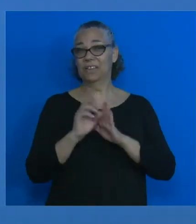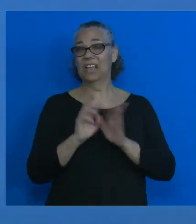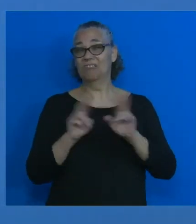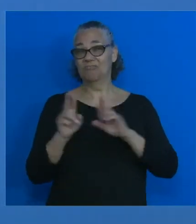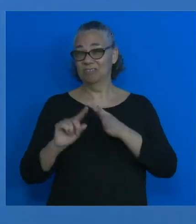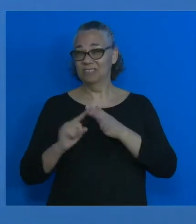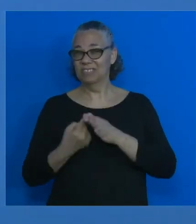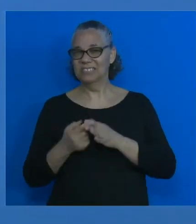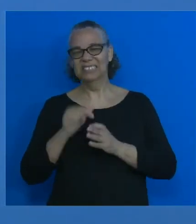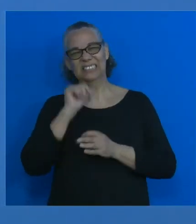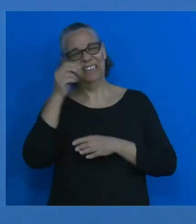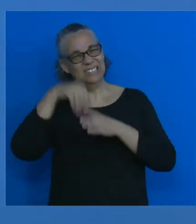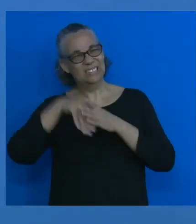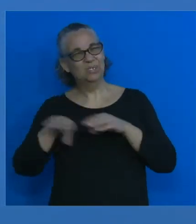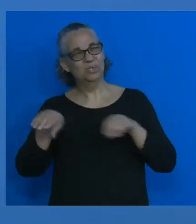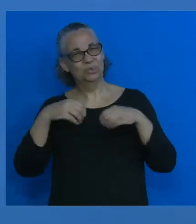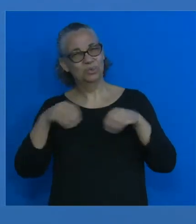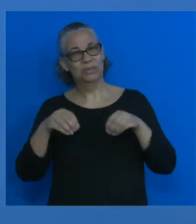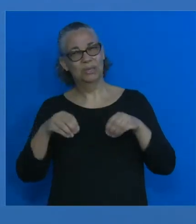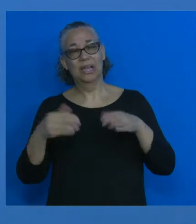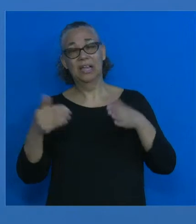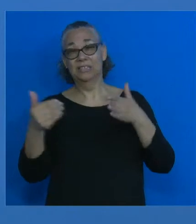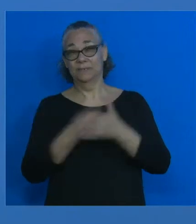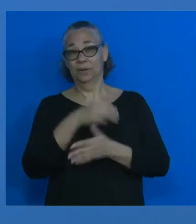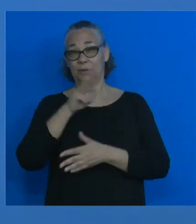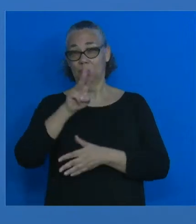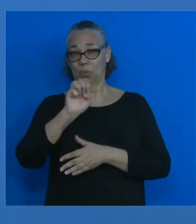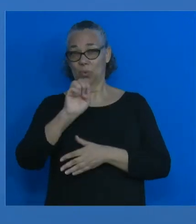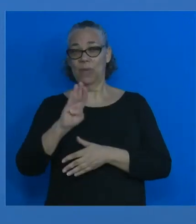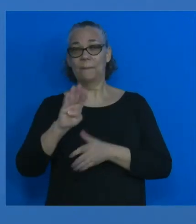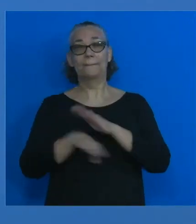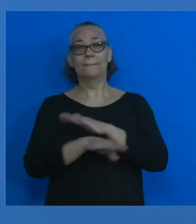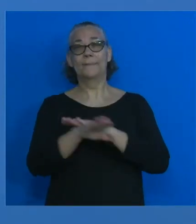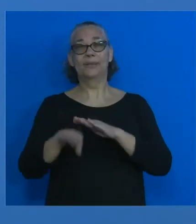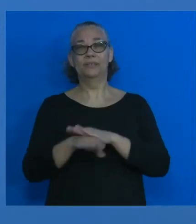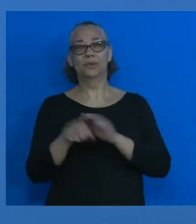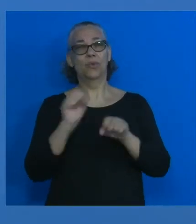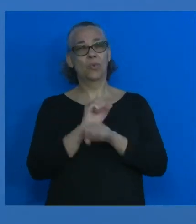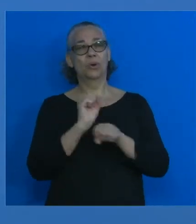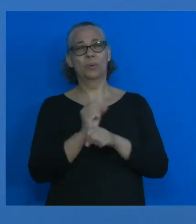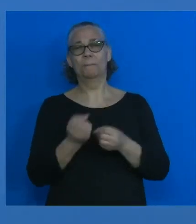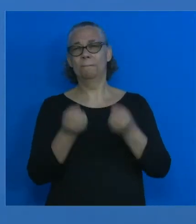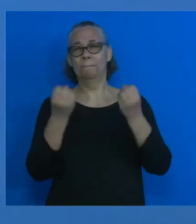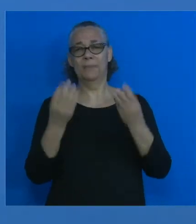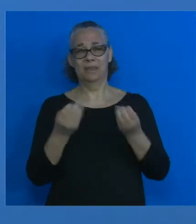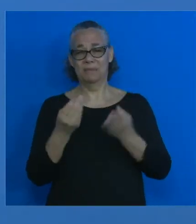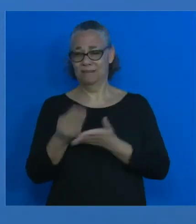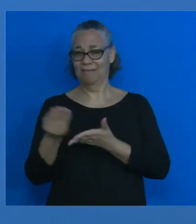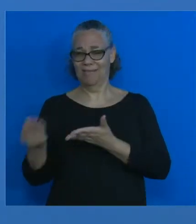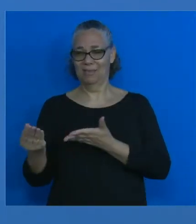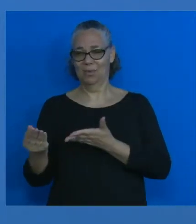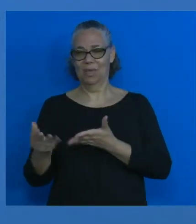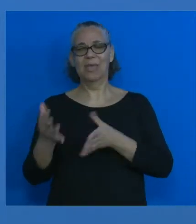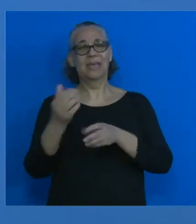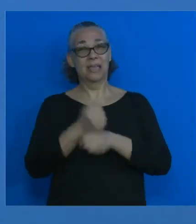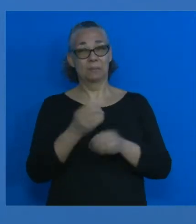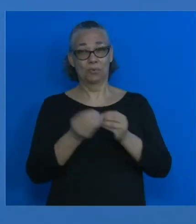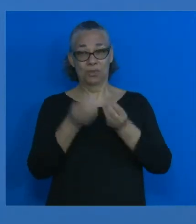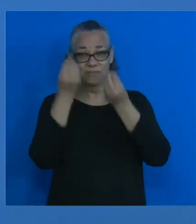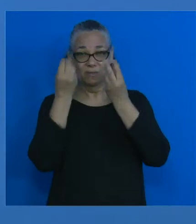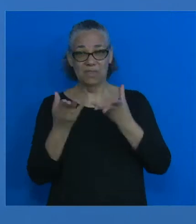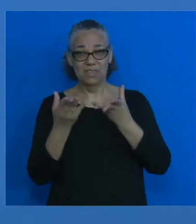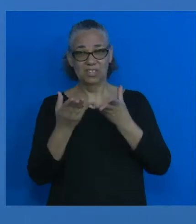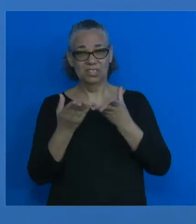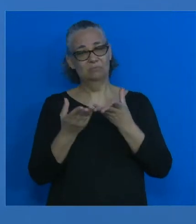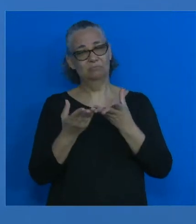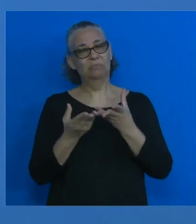inside the app stores. It is a fully web-based app, so it can work on multiple items, and we'll be giving further details on that app as we roll it out over